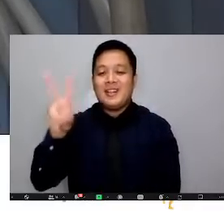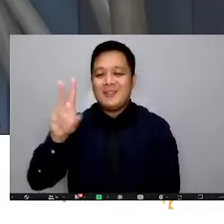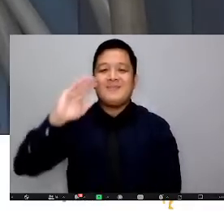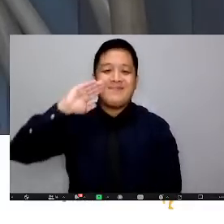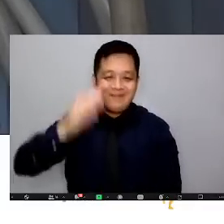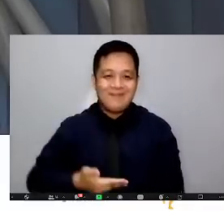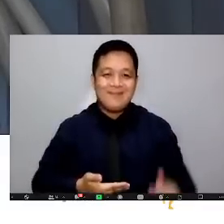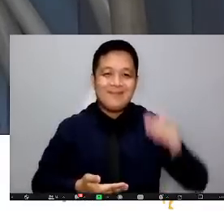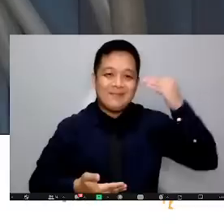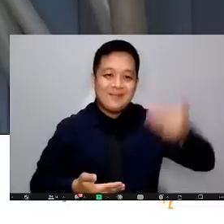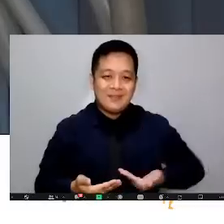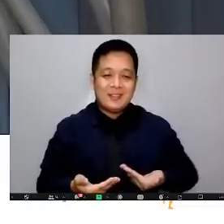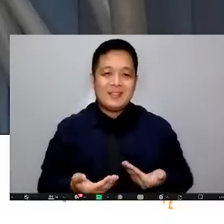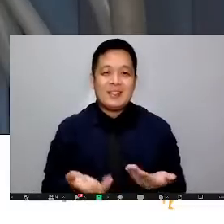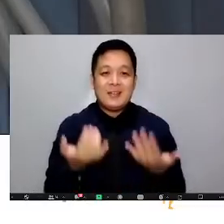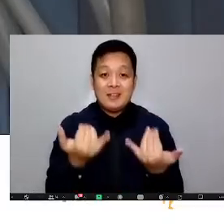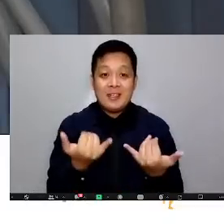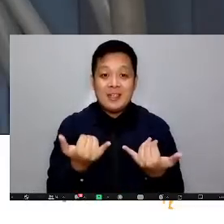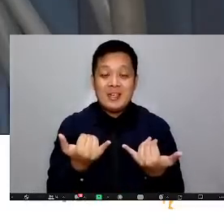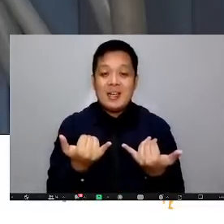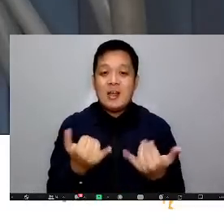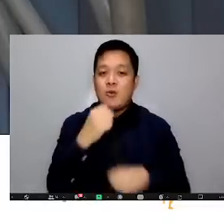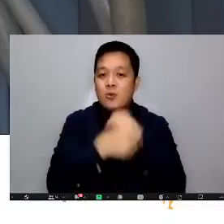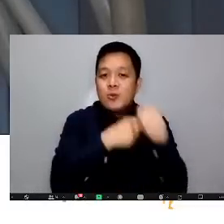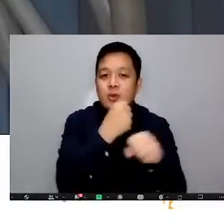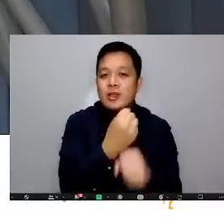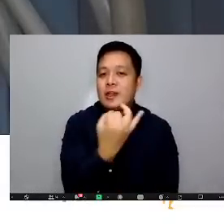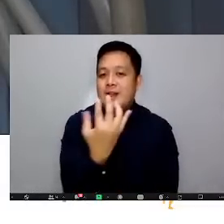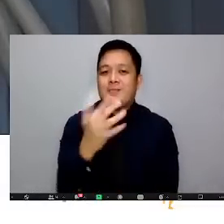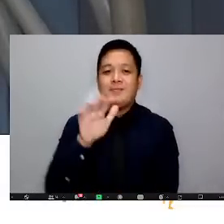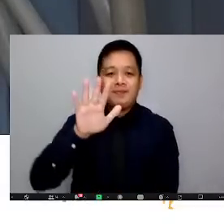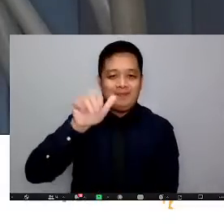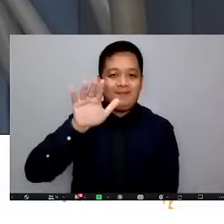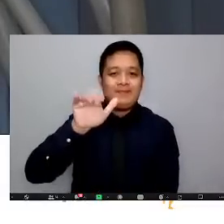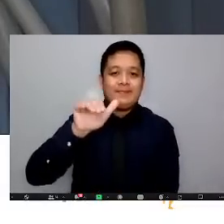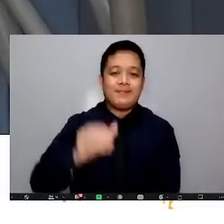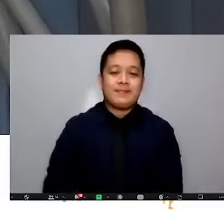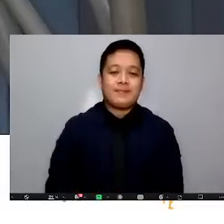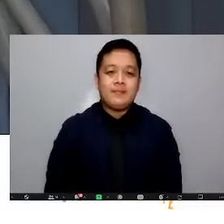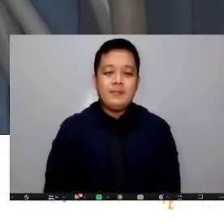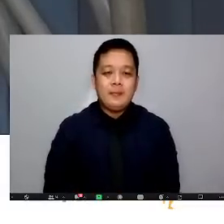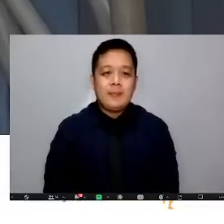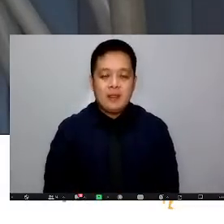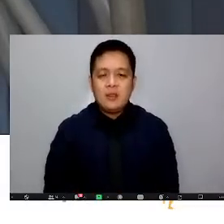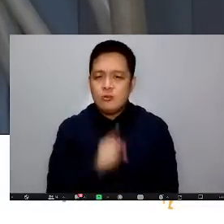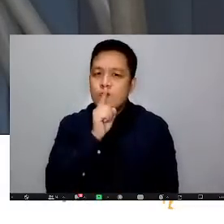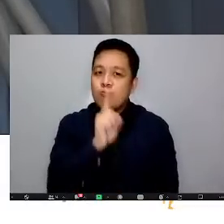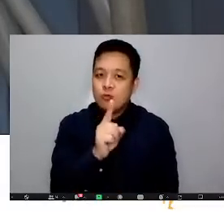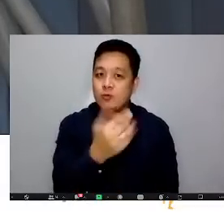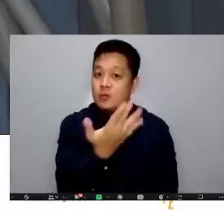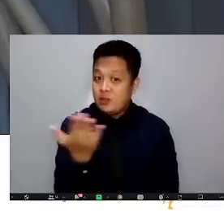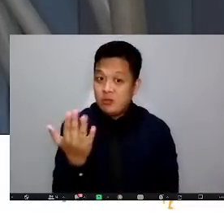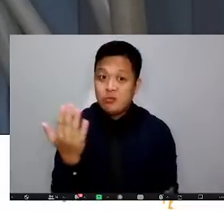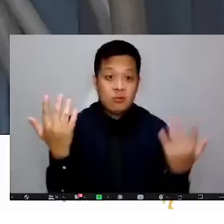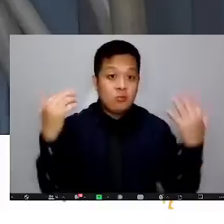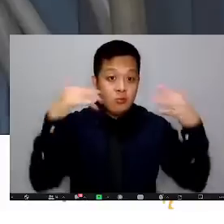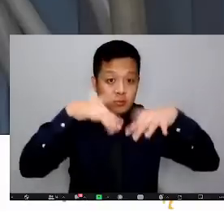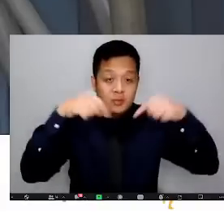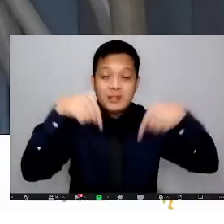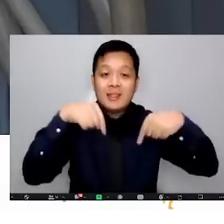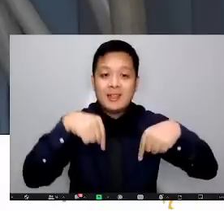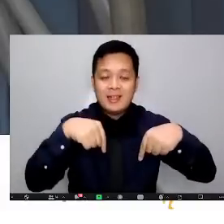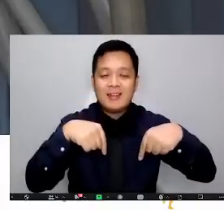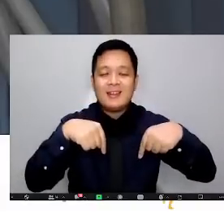on its 15th year. Making it this far is a proof of your dedication, perseverance, and hard